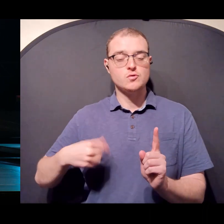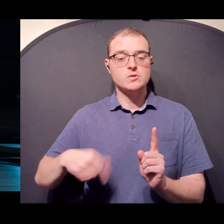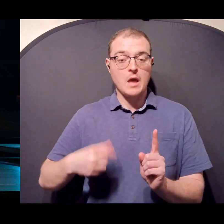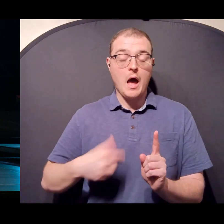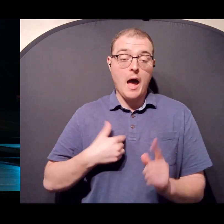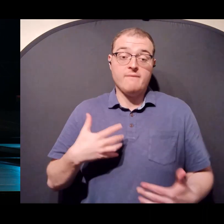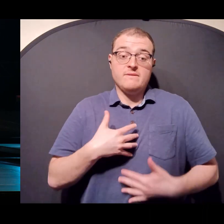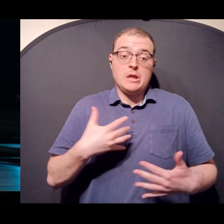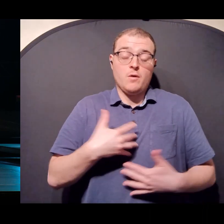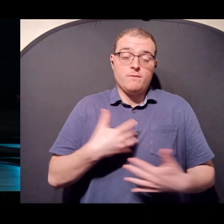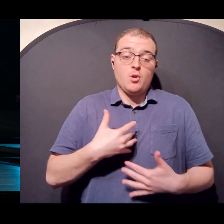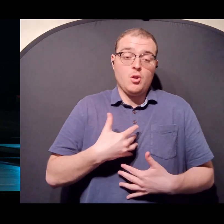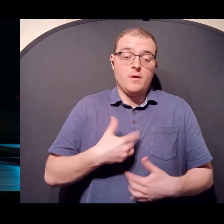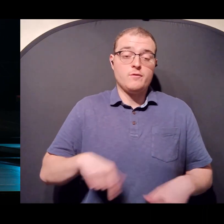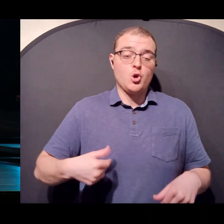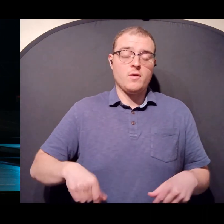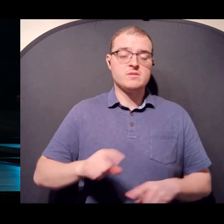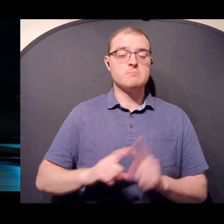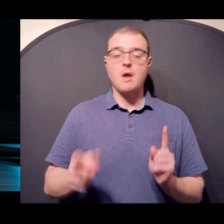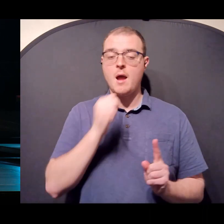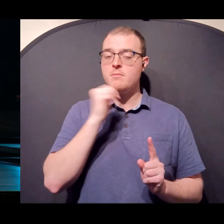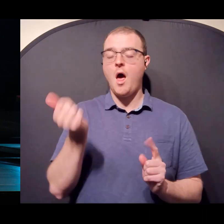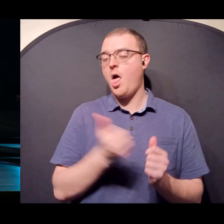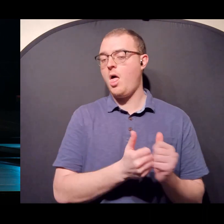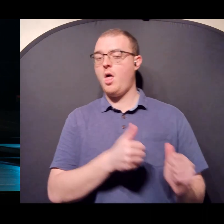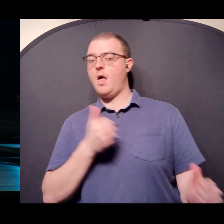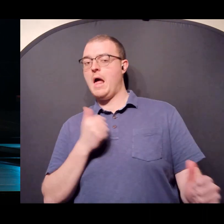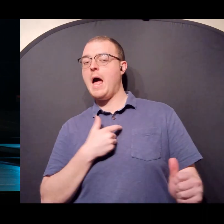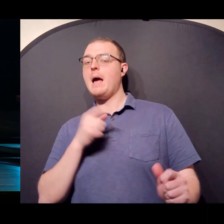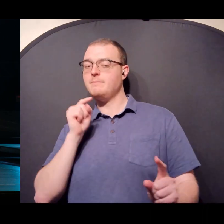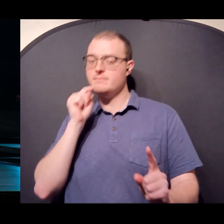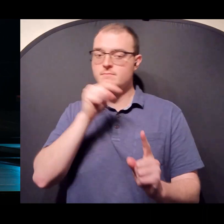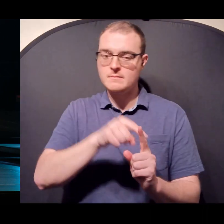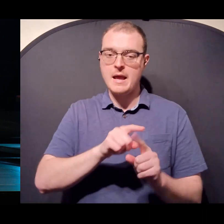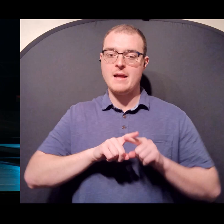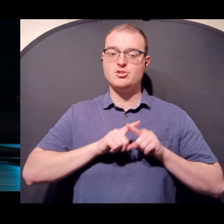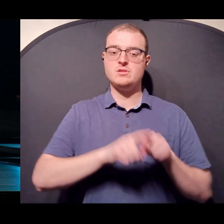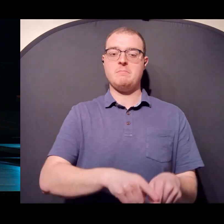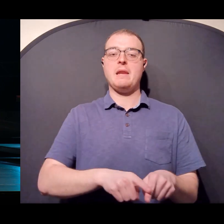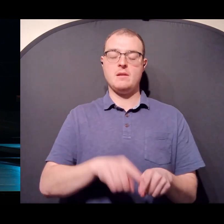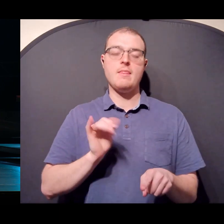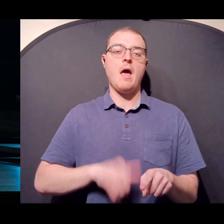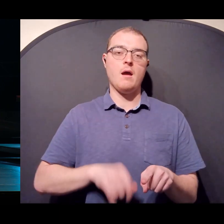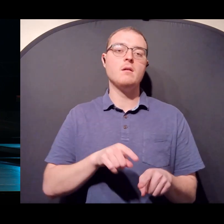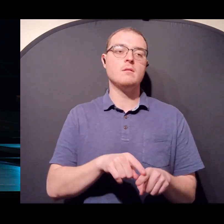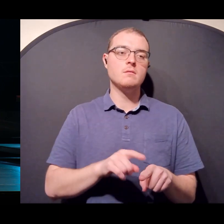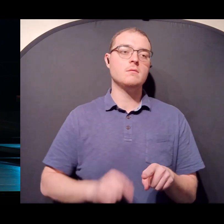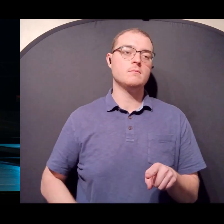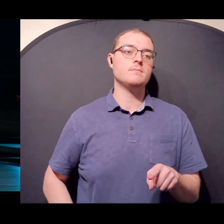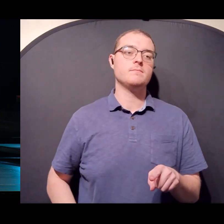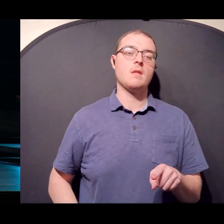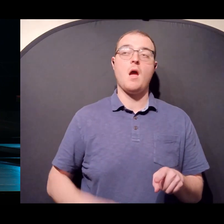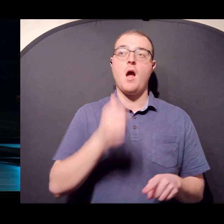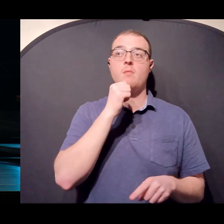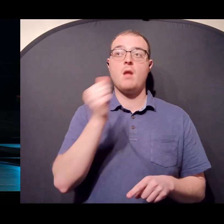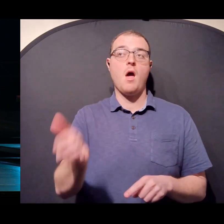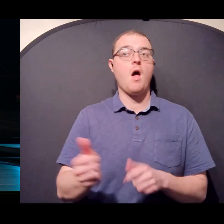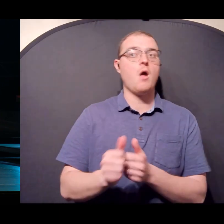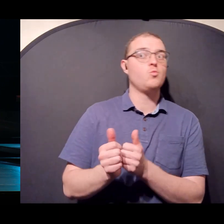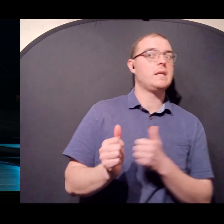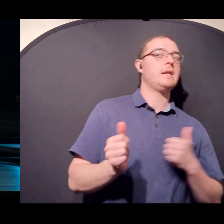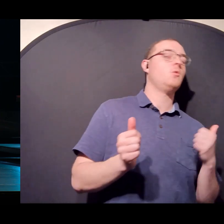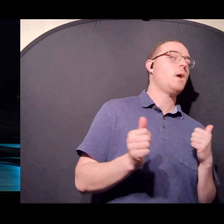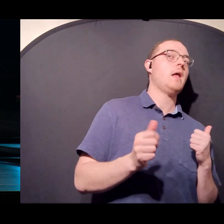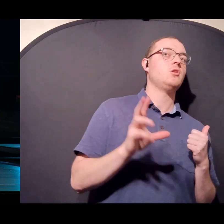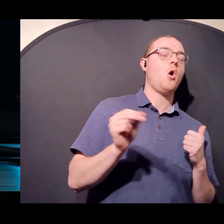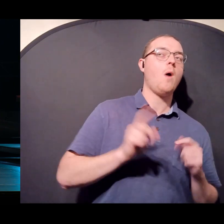not afraid of it, even though I feel fearful. I'm not running away from it, I'm actually leaning into it. I'm